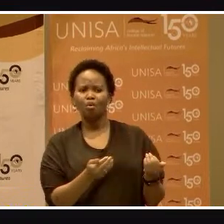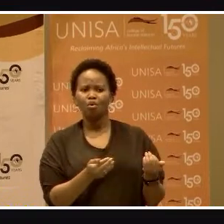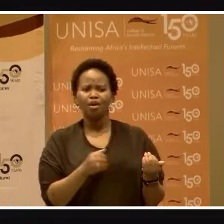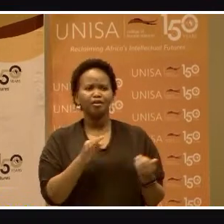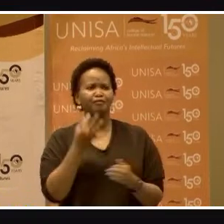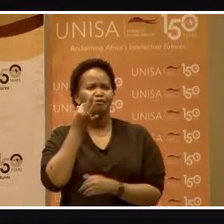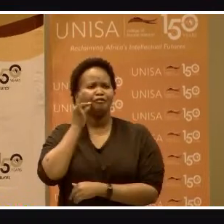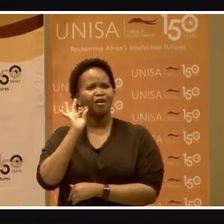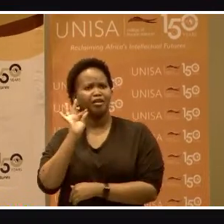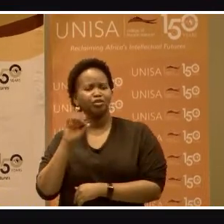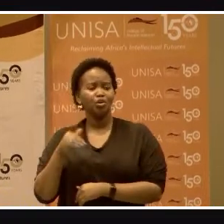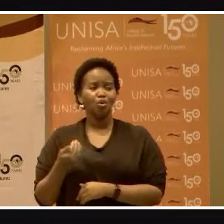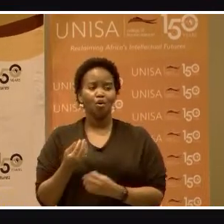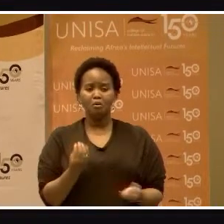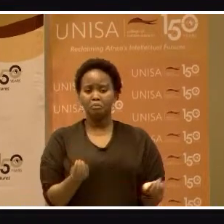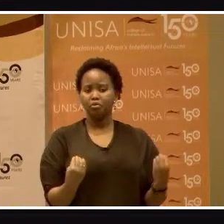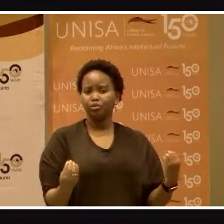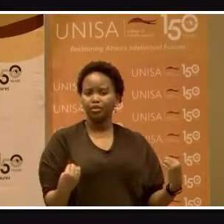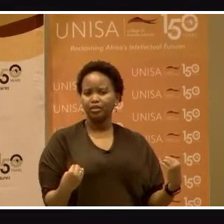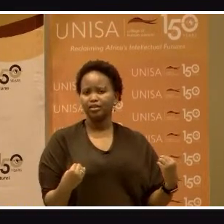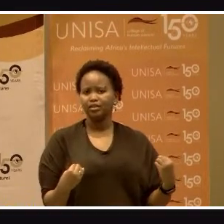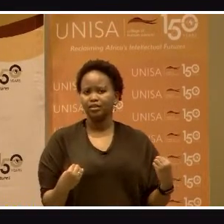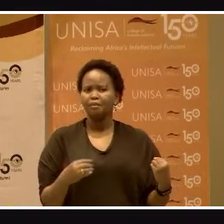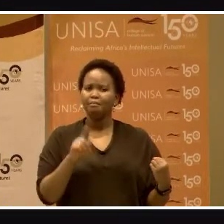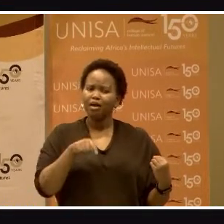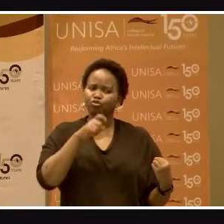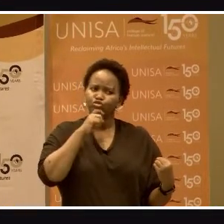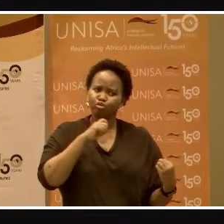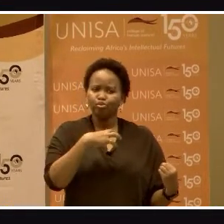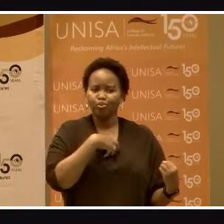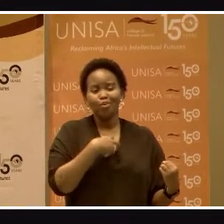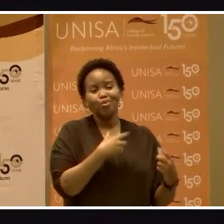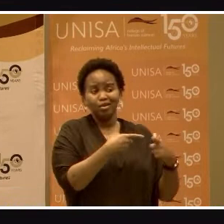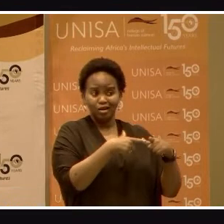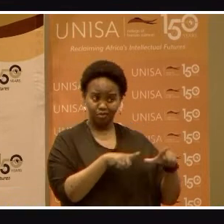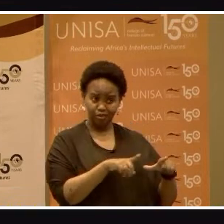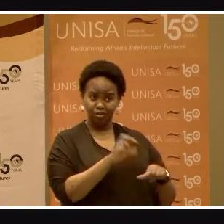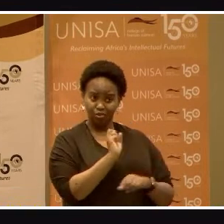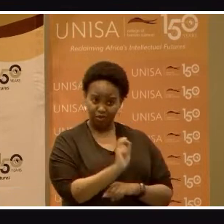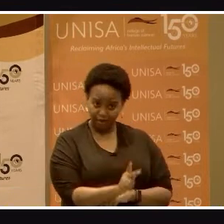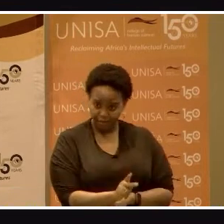but rather your indigenous languages. All right? Now,